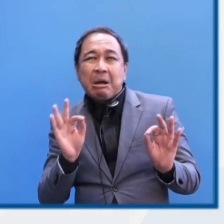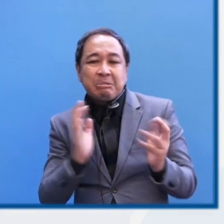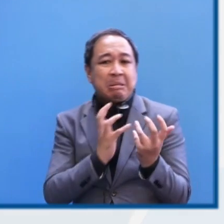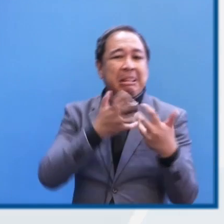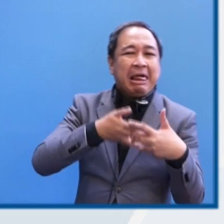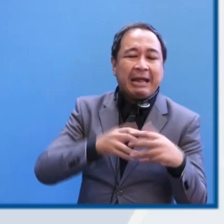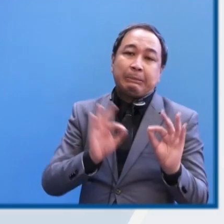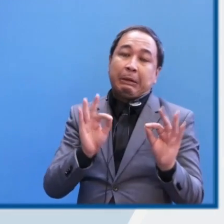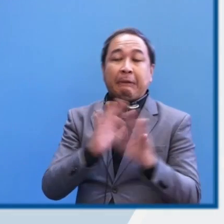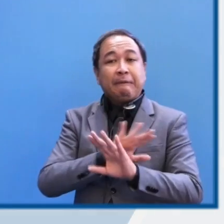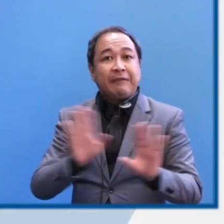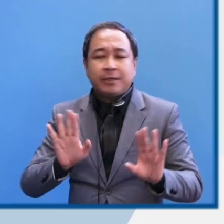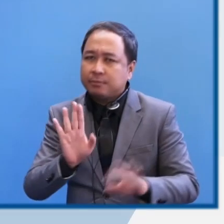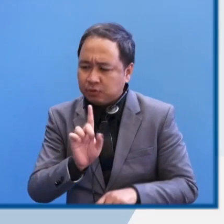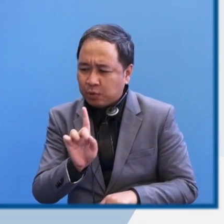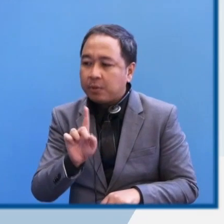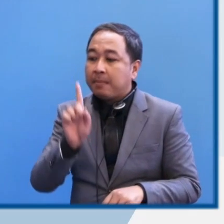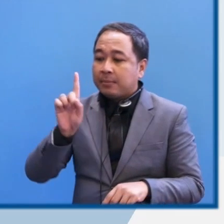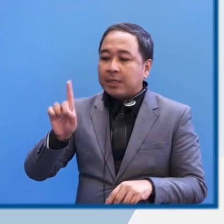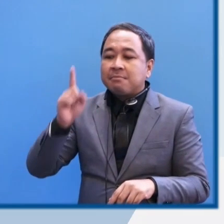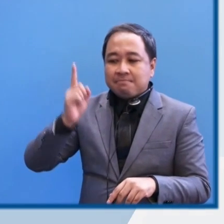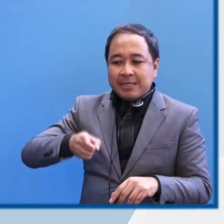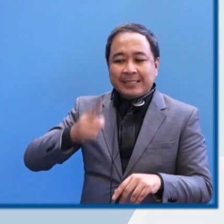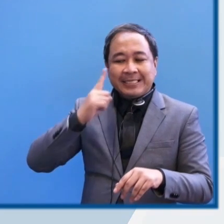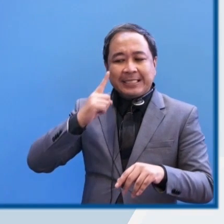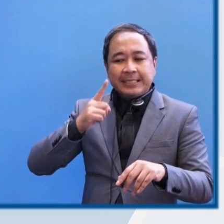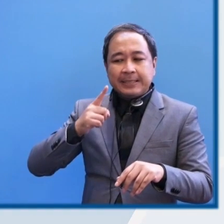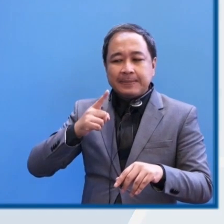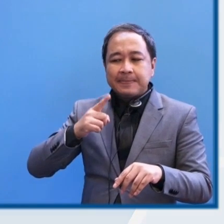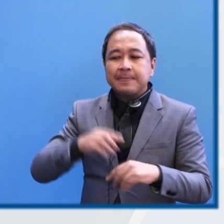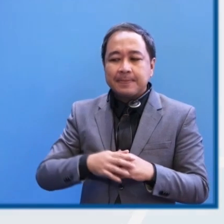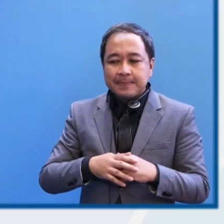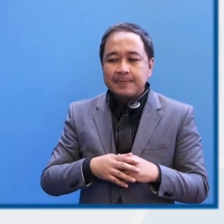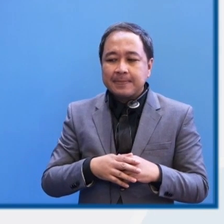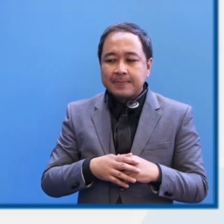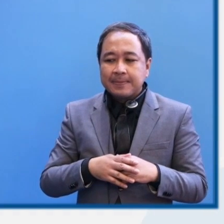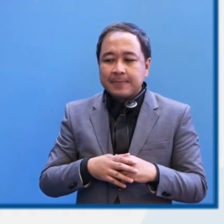these overall silo-free systems.